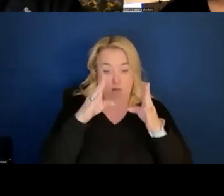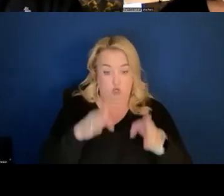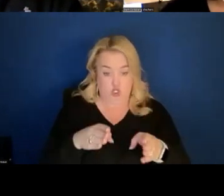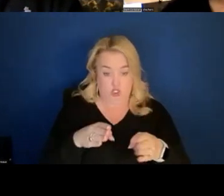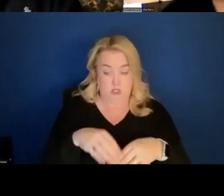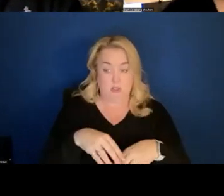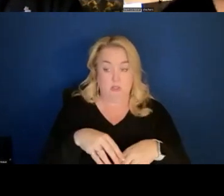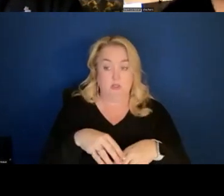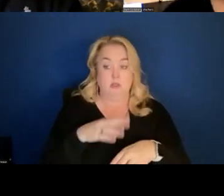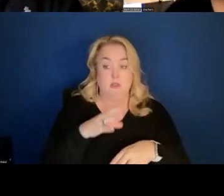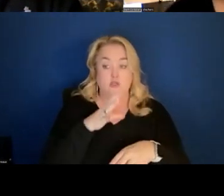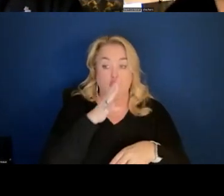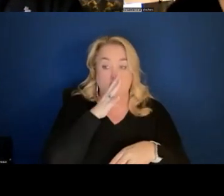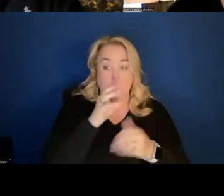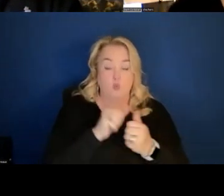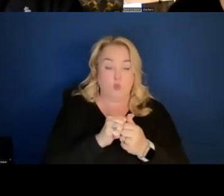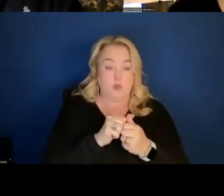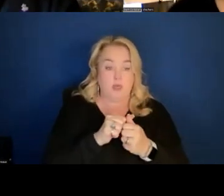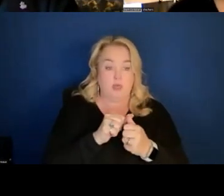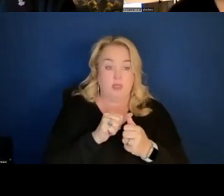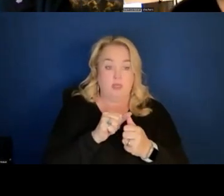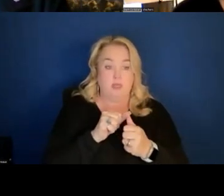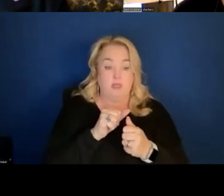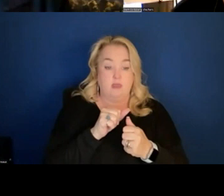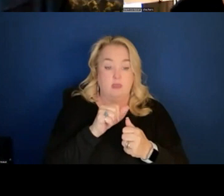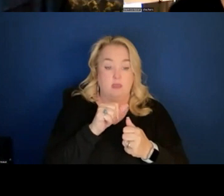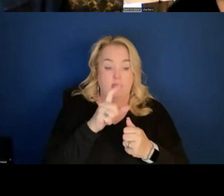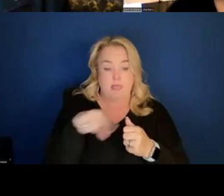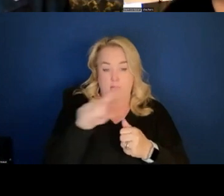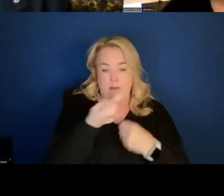with them about your situation,